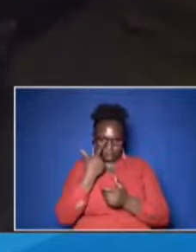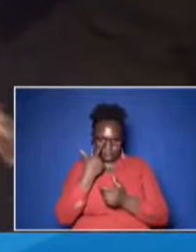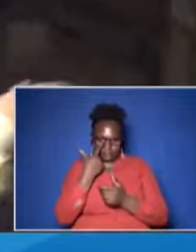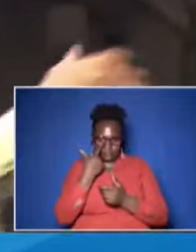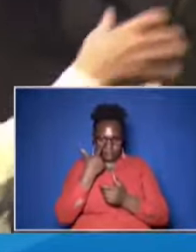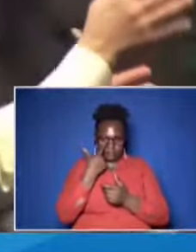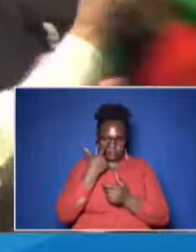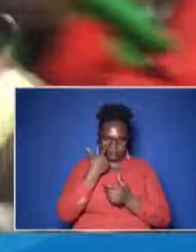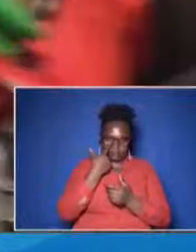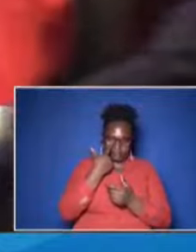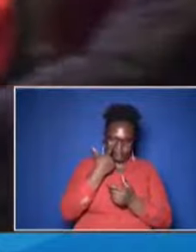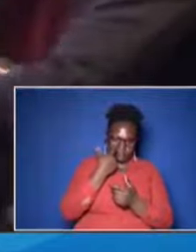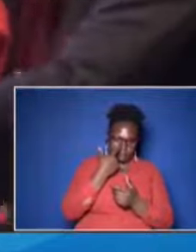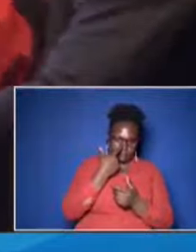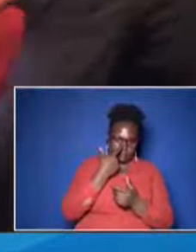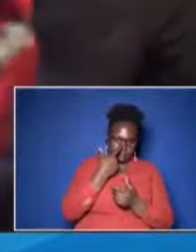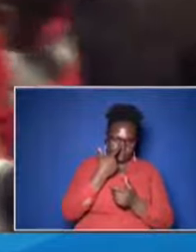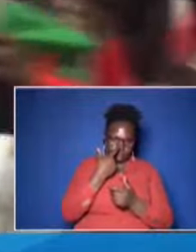a car